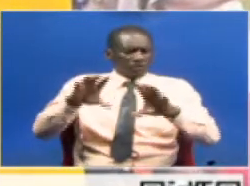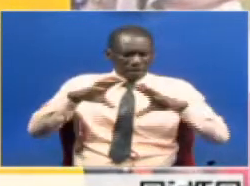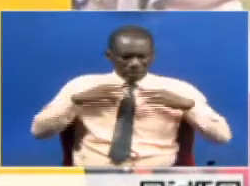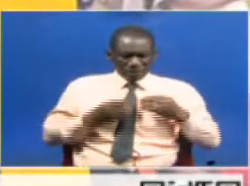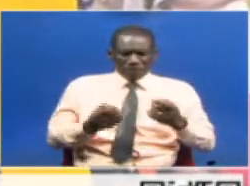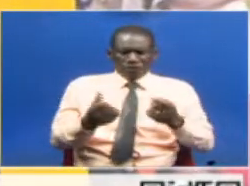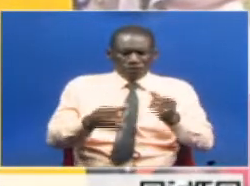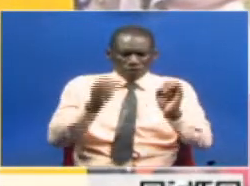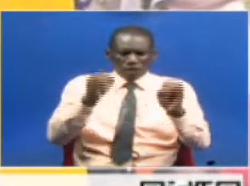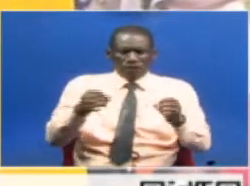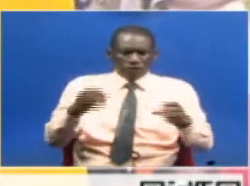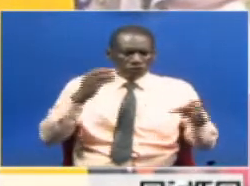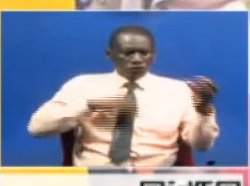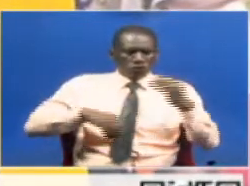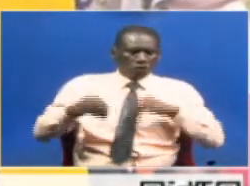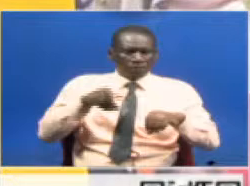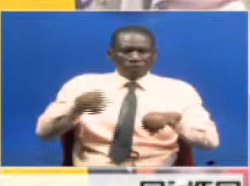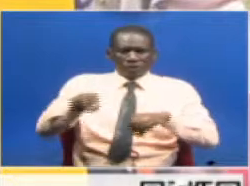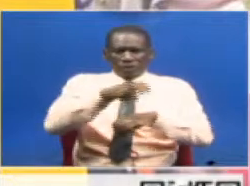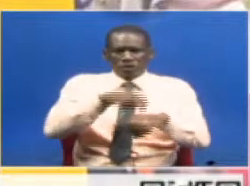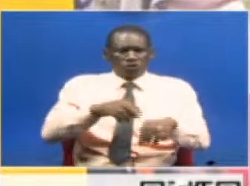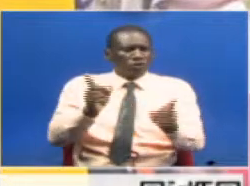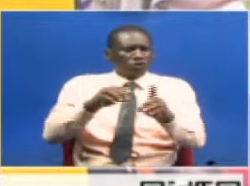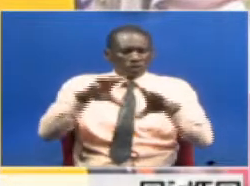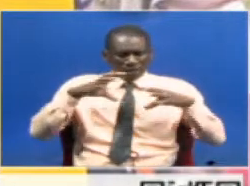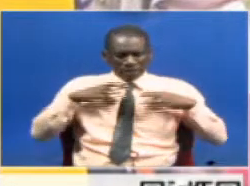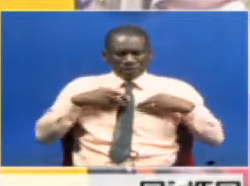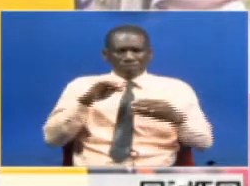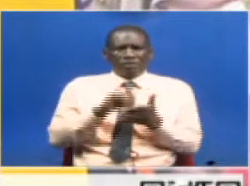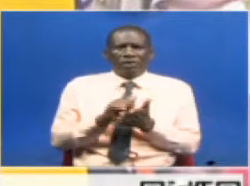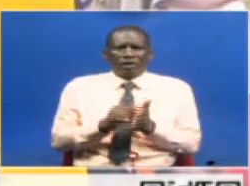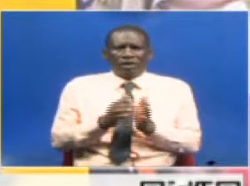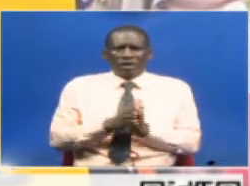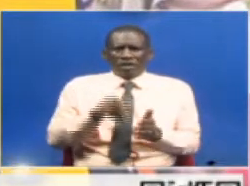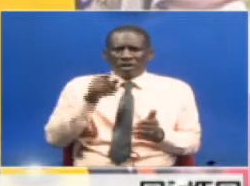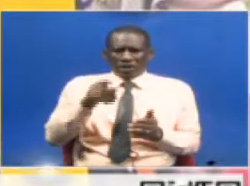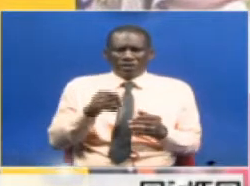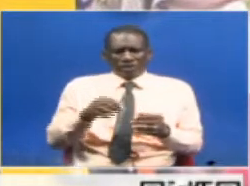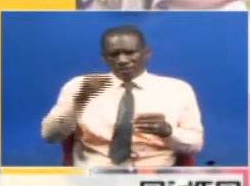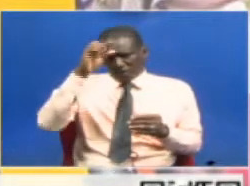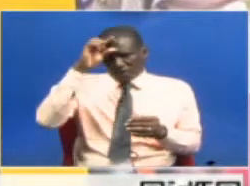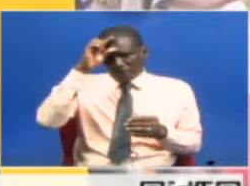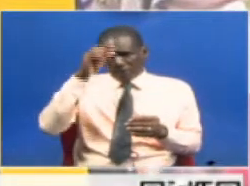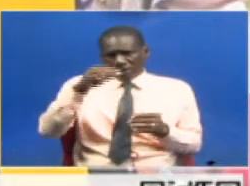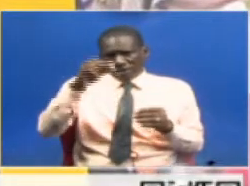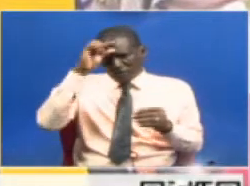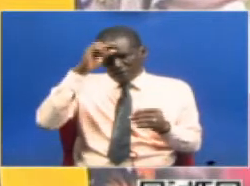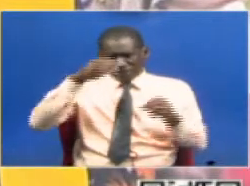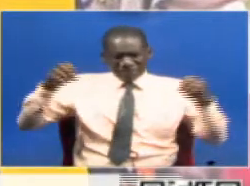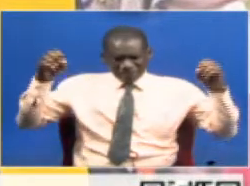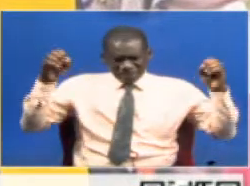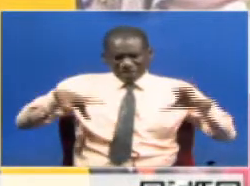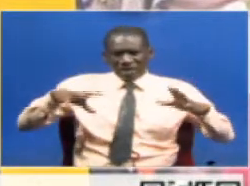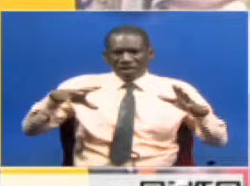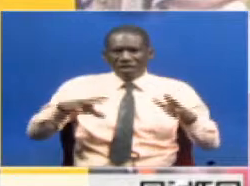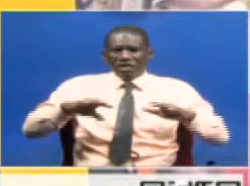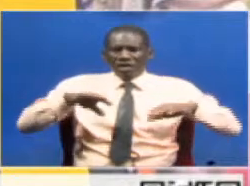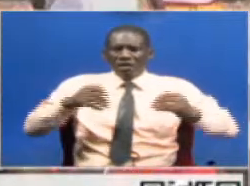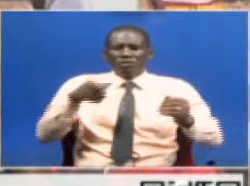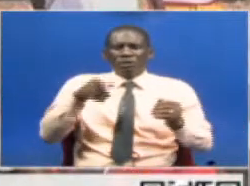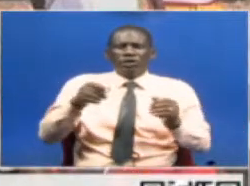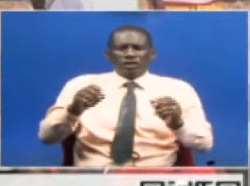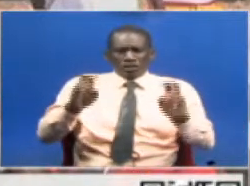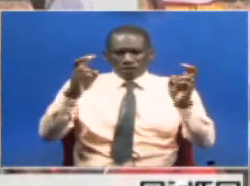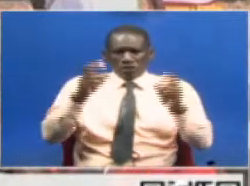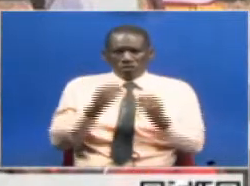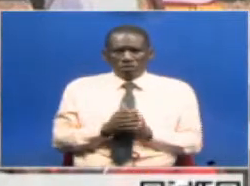nation. This will not happen, and this administration remains clear on this intent.